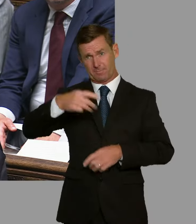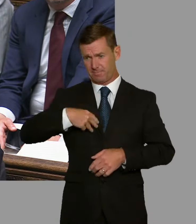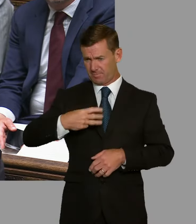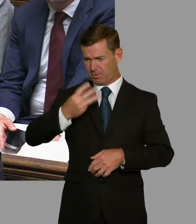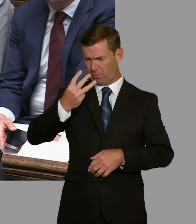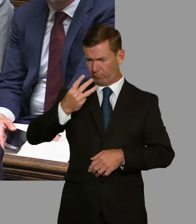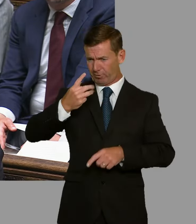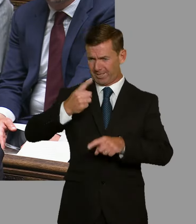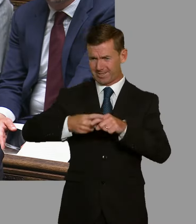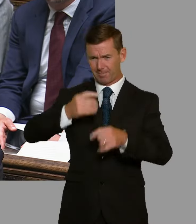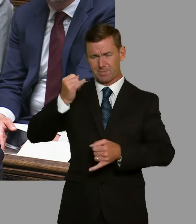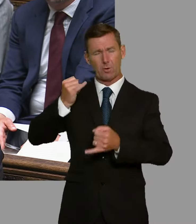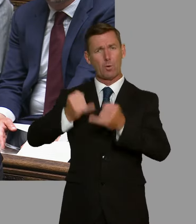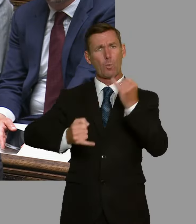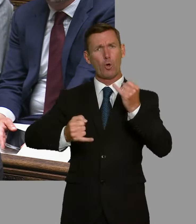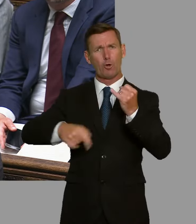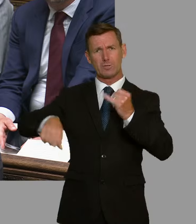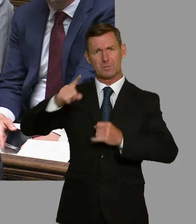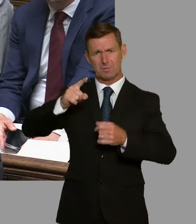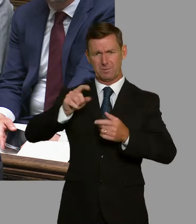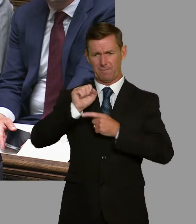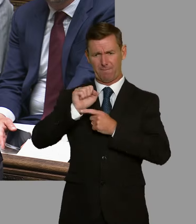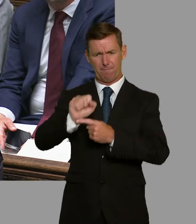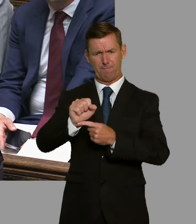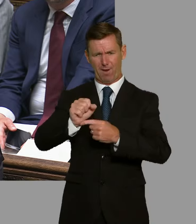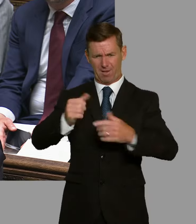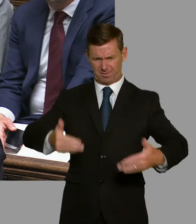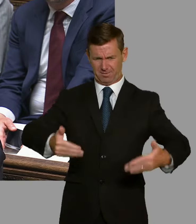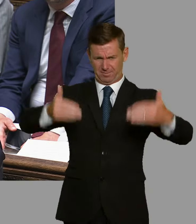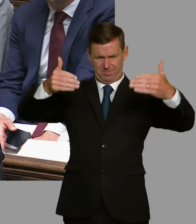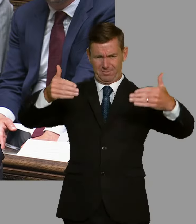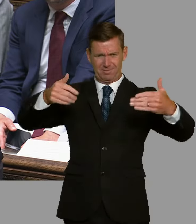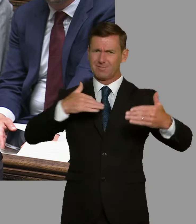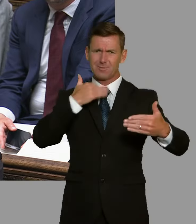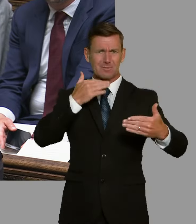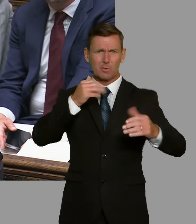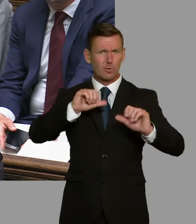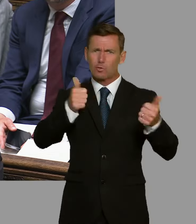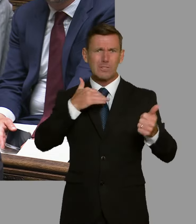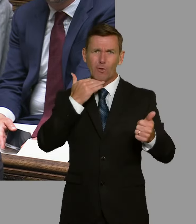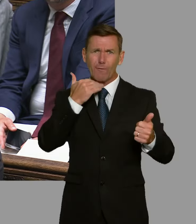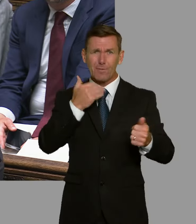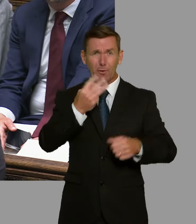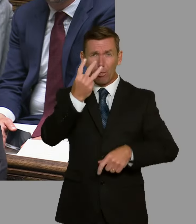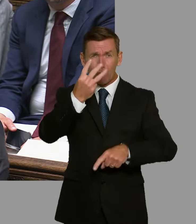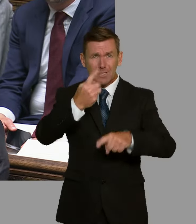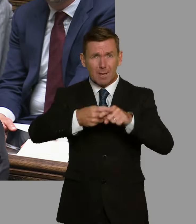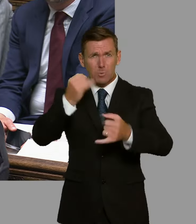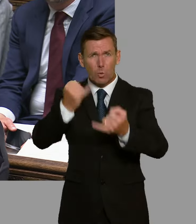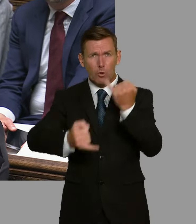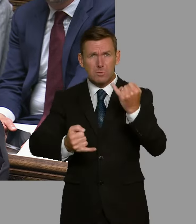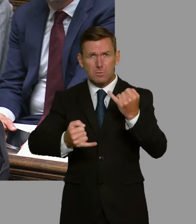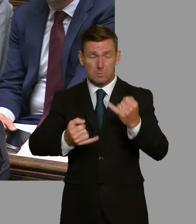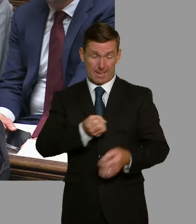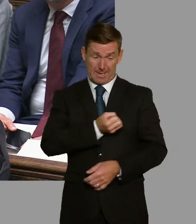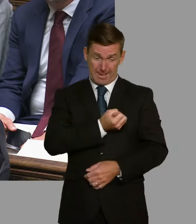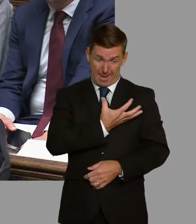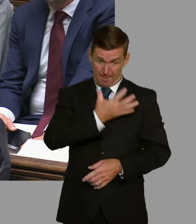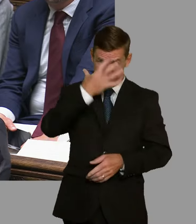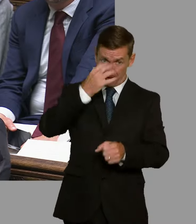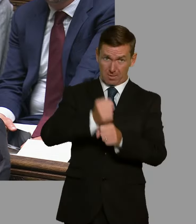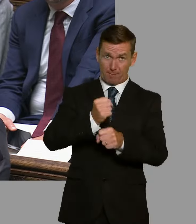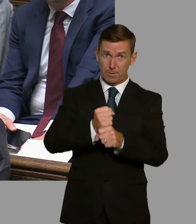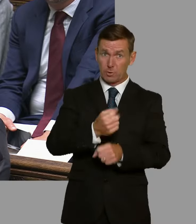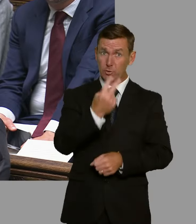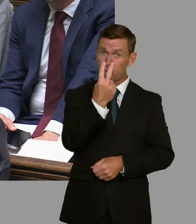adequate. By contrast, this Labour government is investing over £2.6 billion in new flood defences, including in the Greenway in